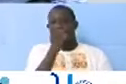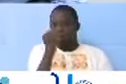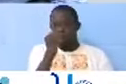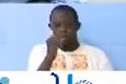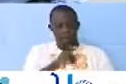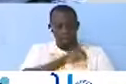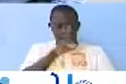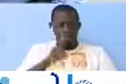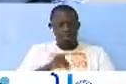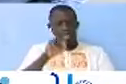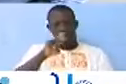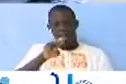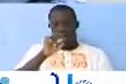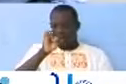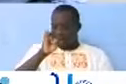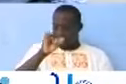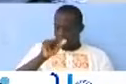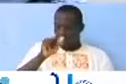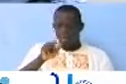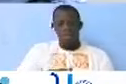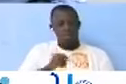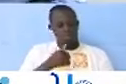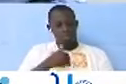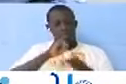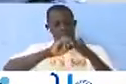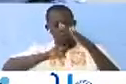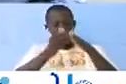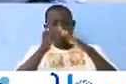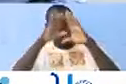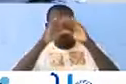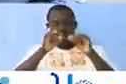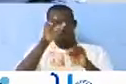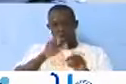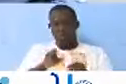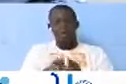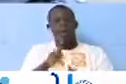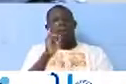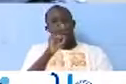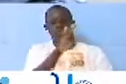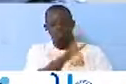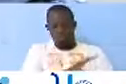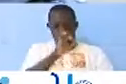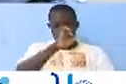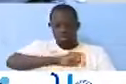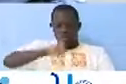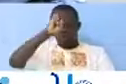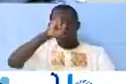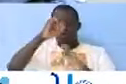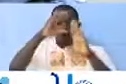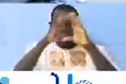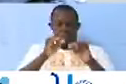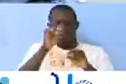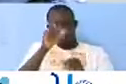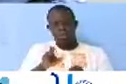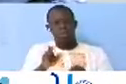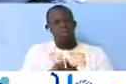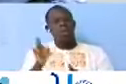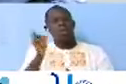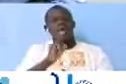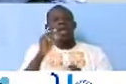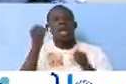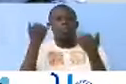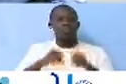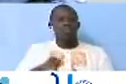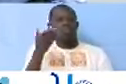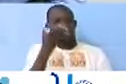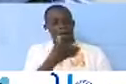Because at the NIA, I'm a junior officer, but I'm also senior. Because